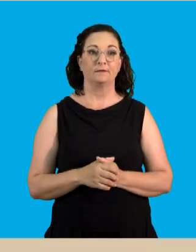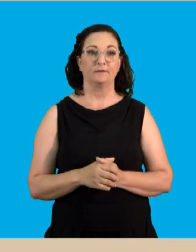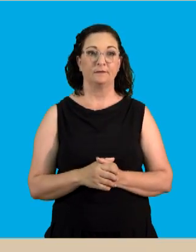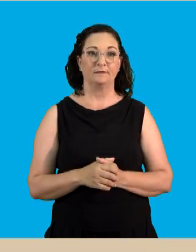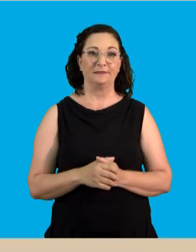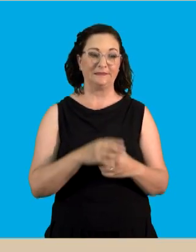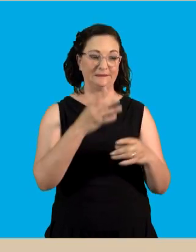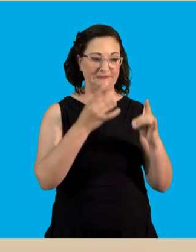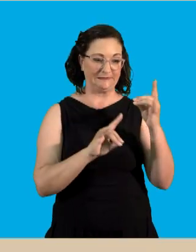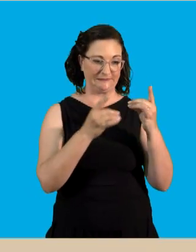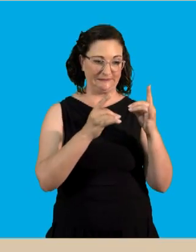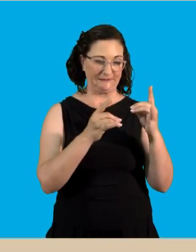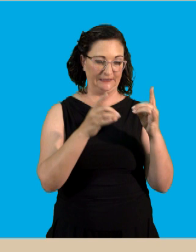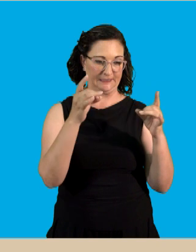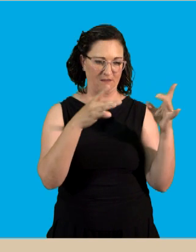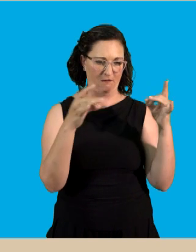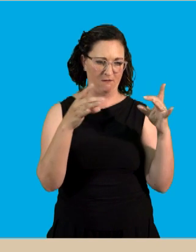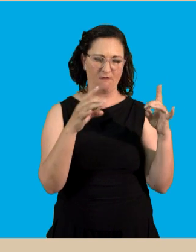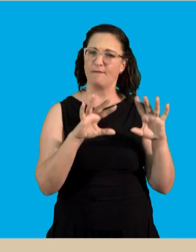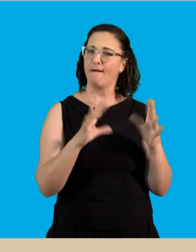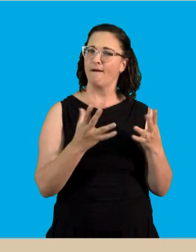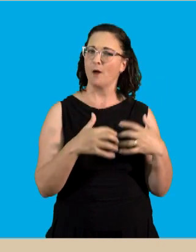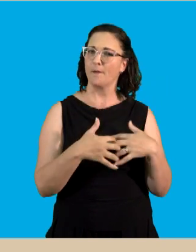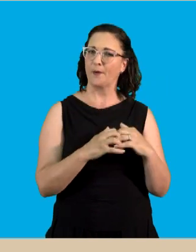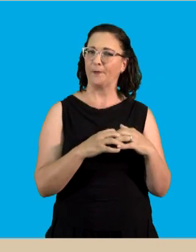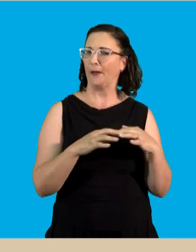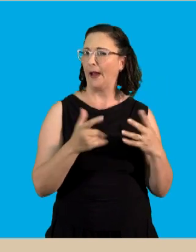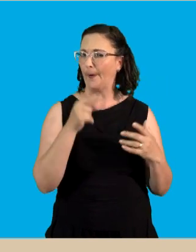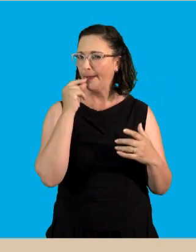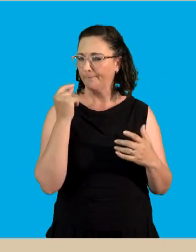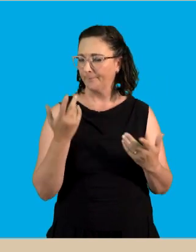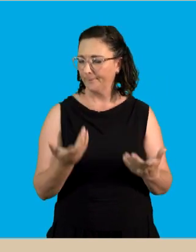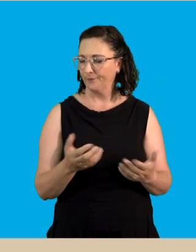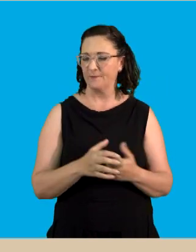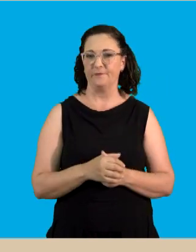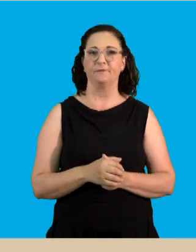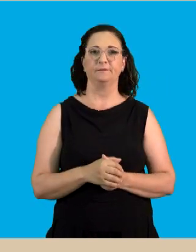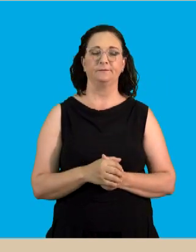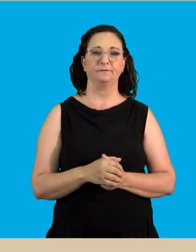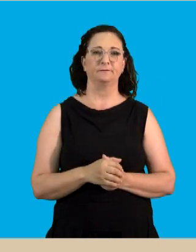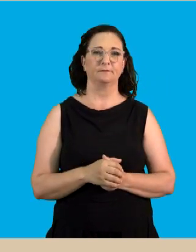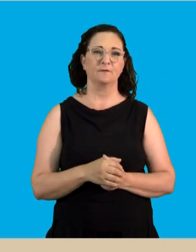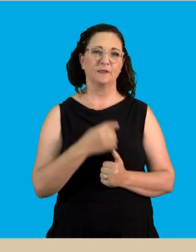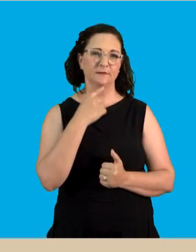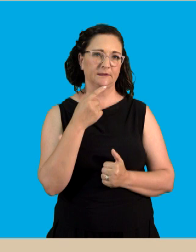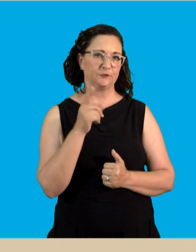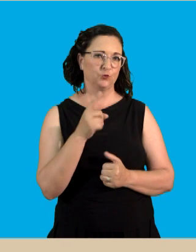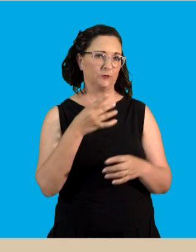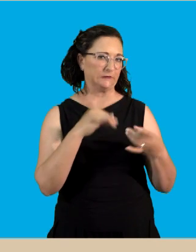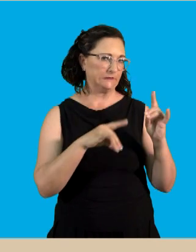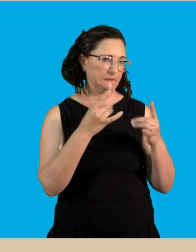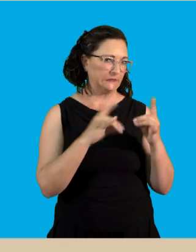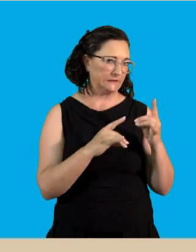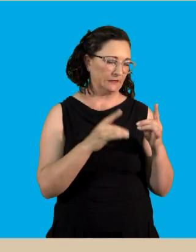how the term City of Stars came about. Okay, remember we spoke about City